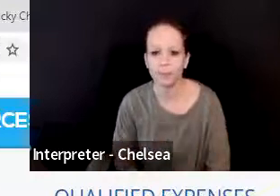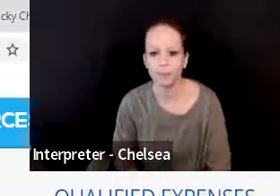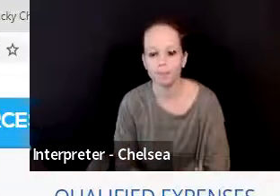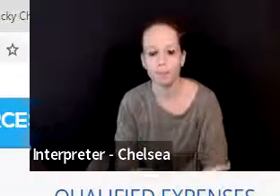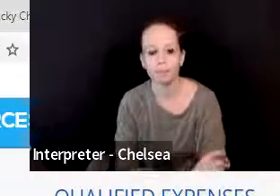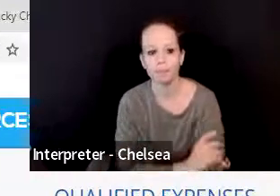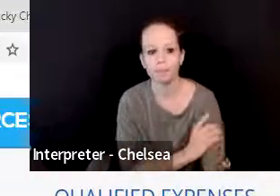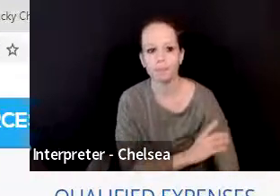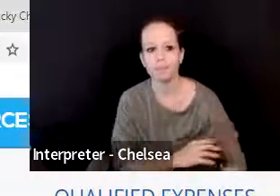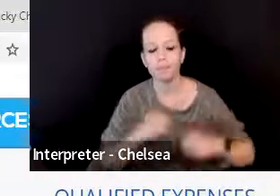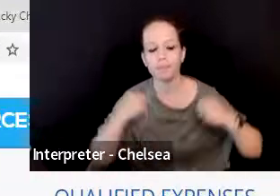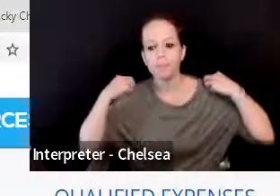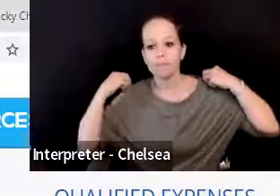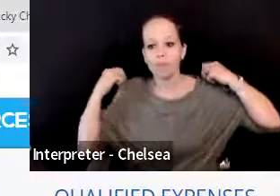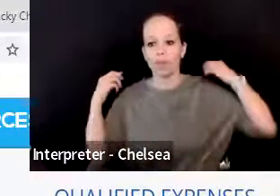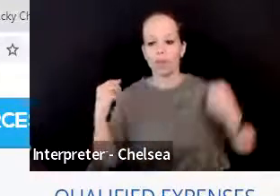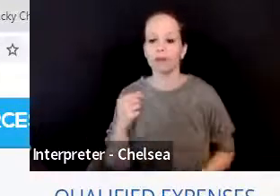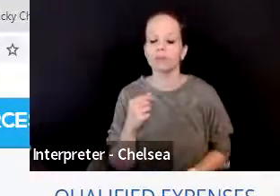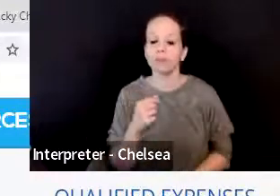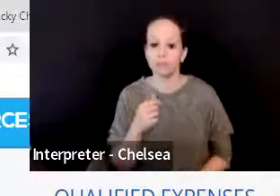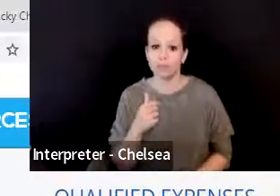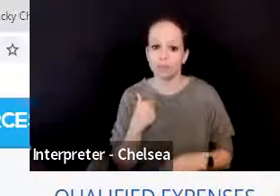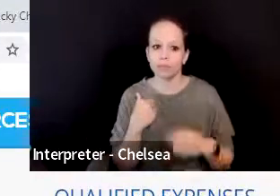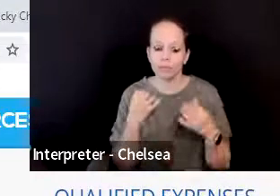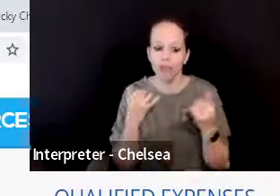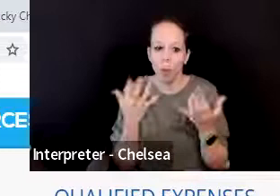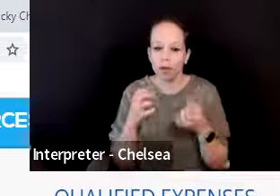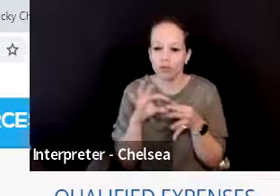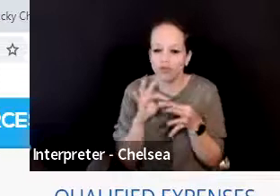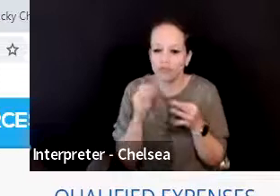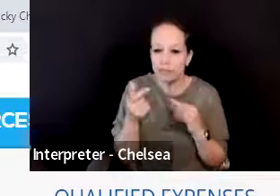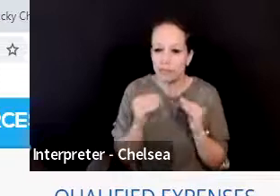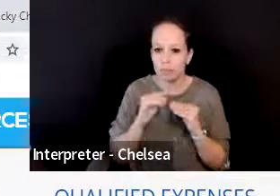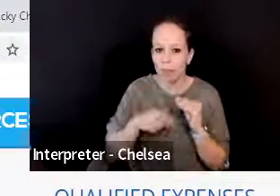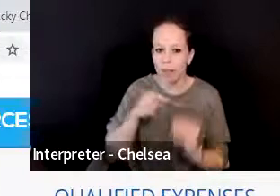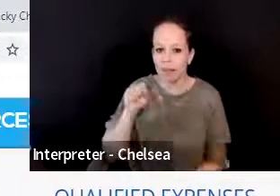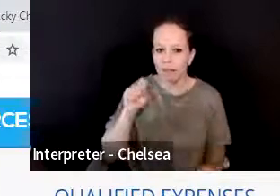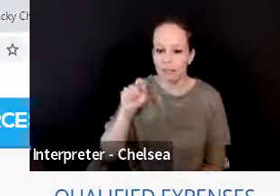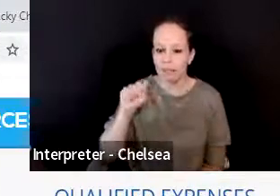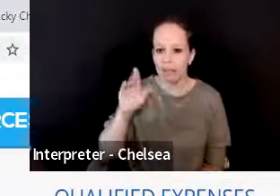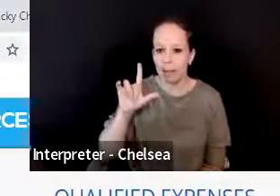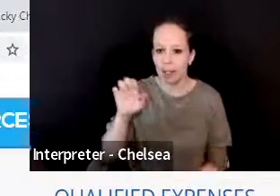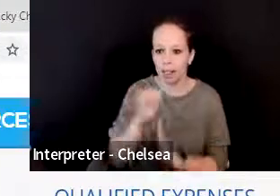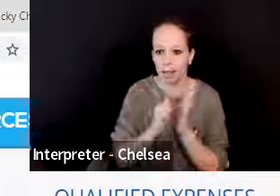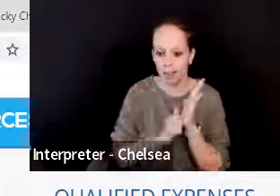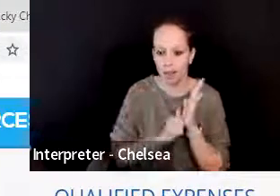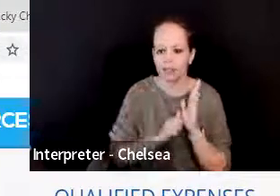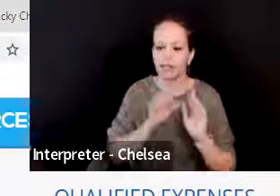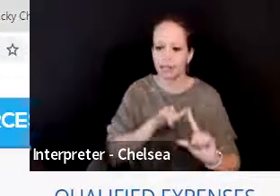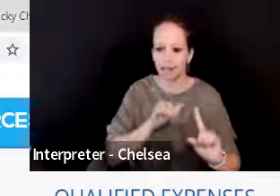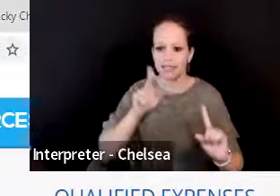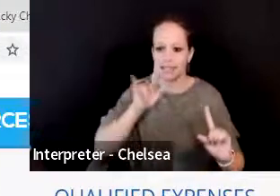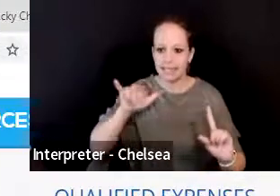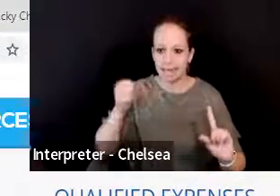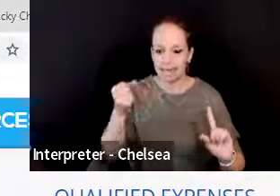I'm going to close talking a little bit more about stable accounts. So stable is Kentucky's ABLE